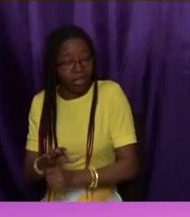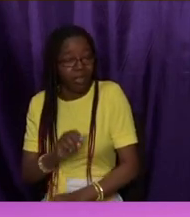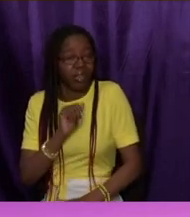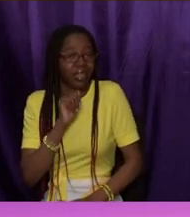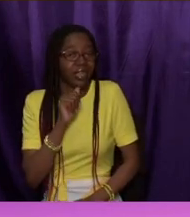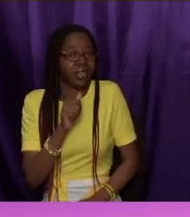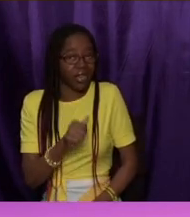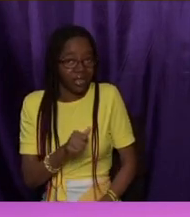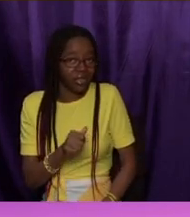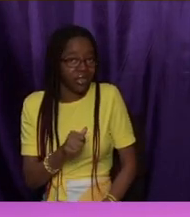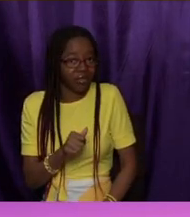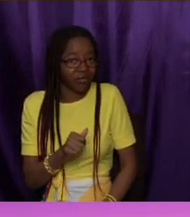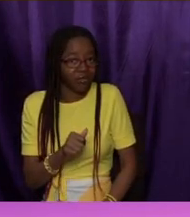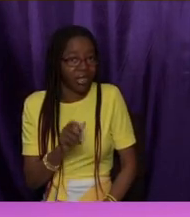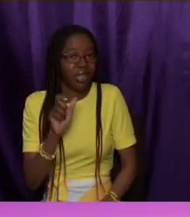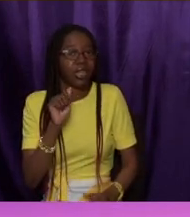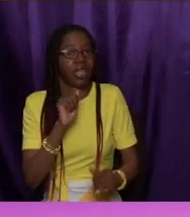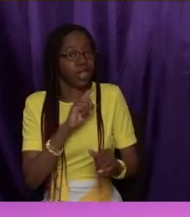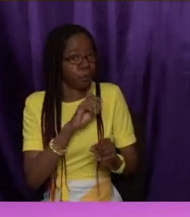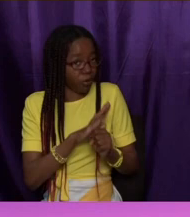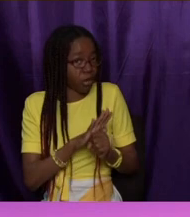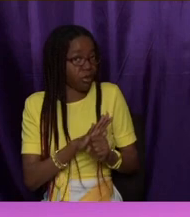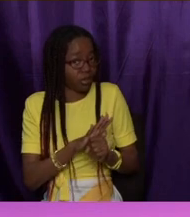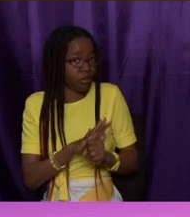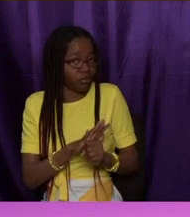not a promise.